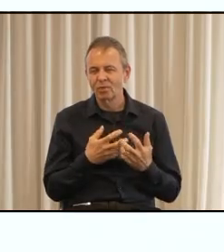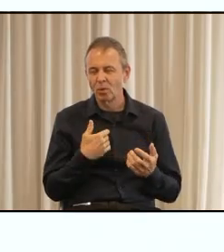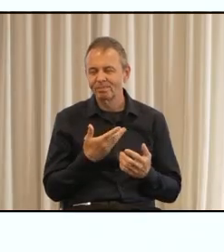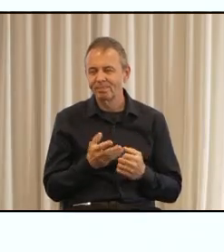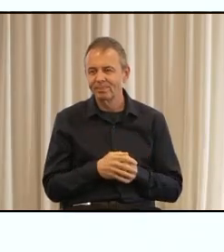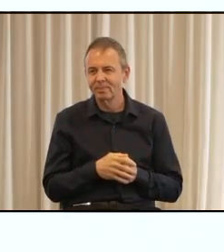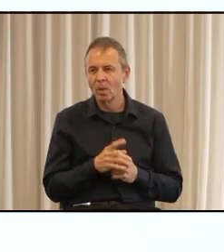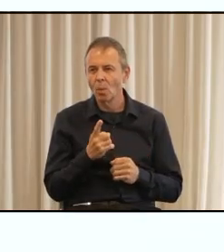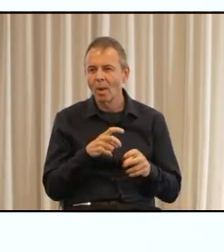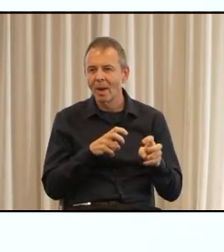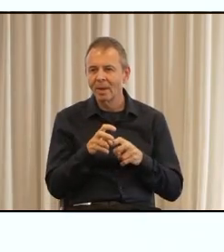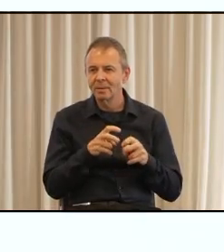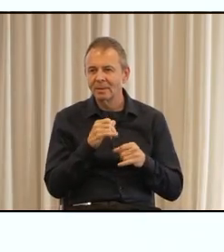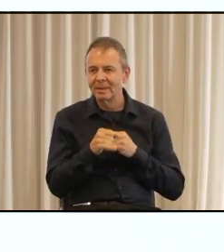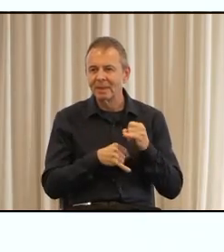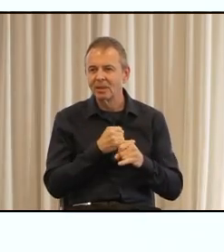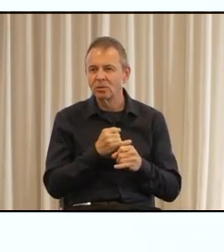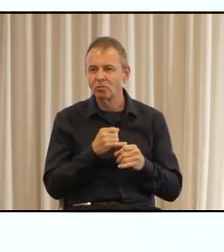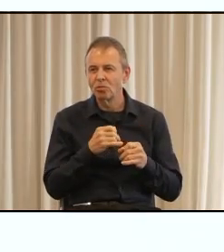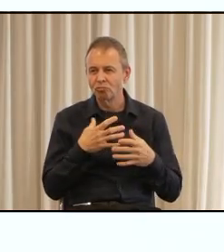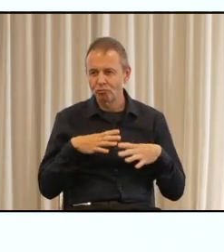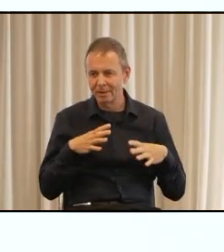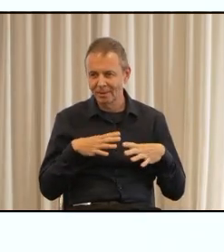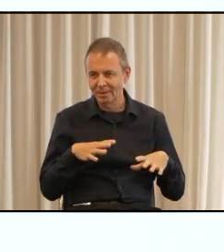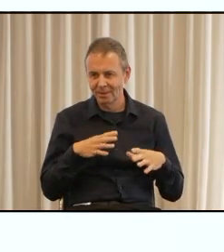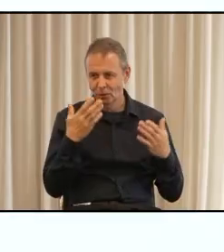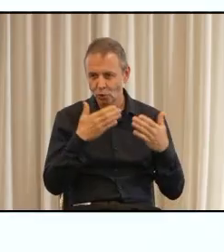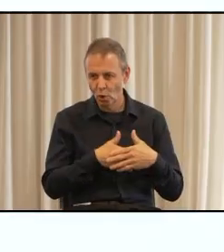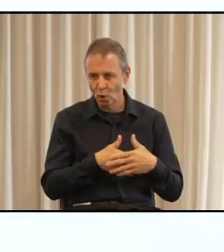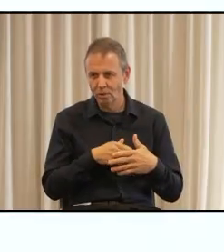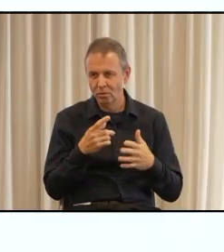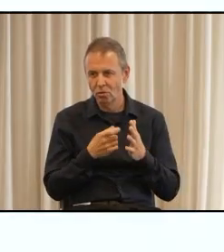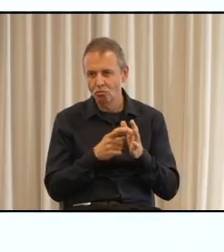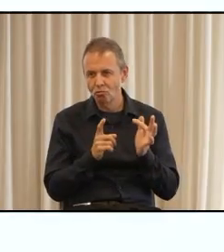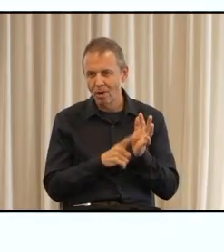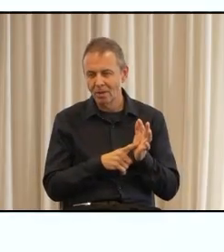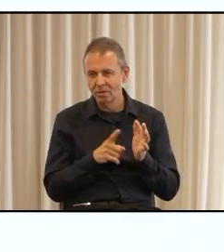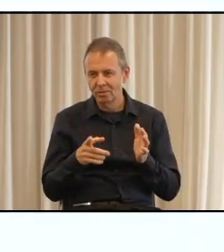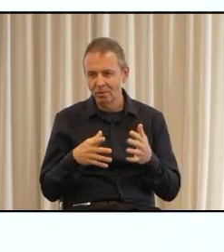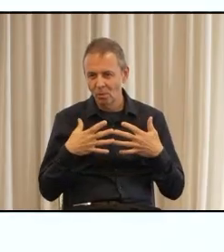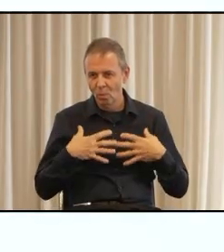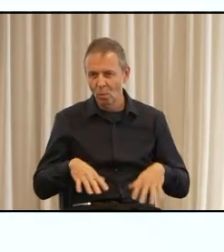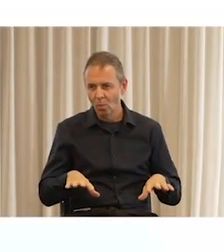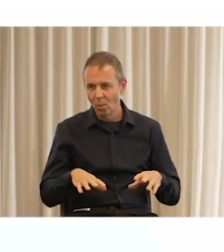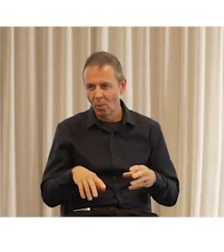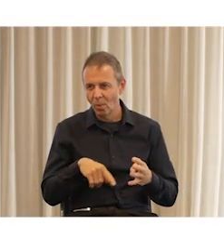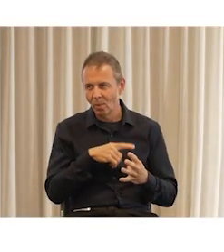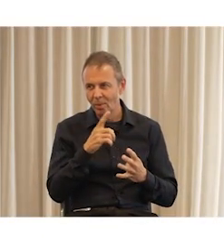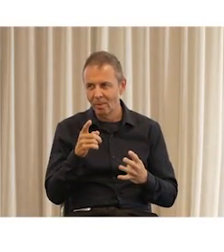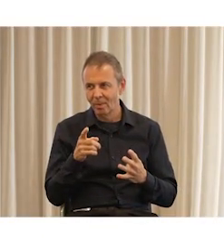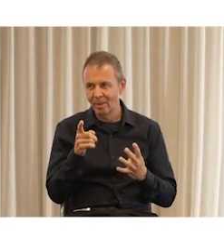the activities, they had an international dress-up night. And so Rachel wore, she's the second from the